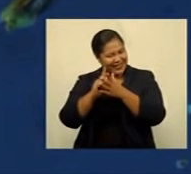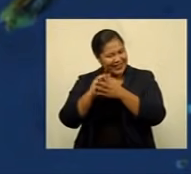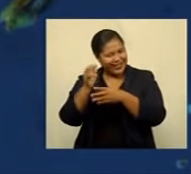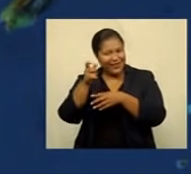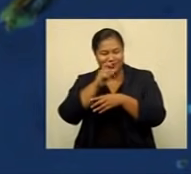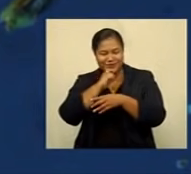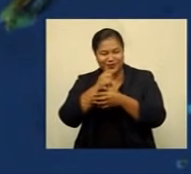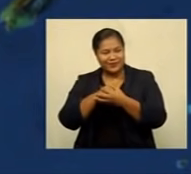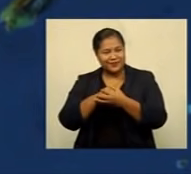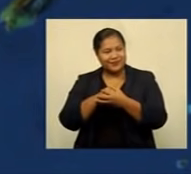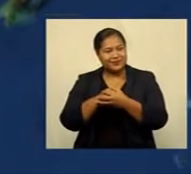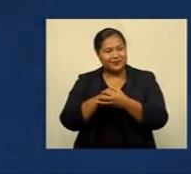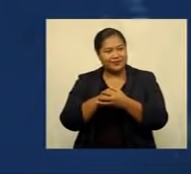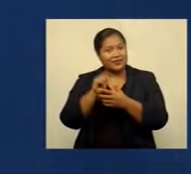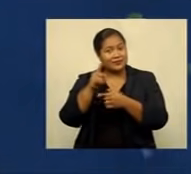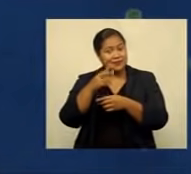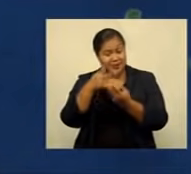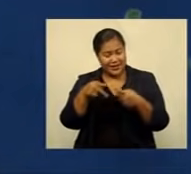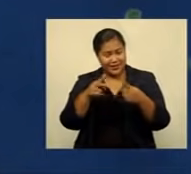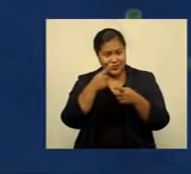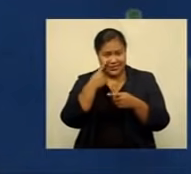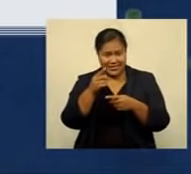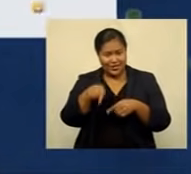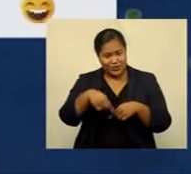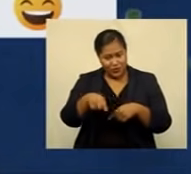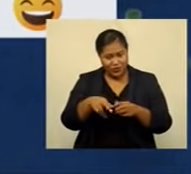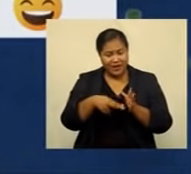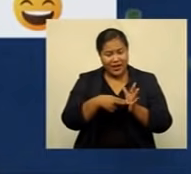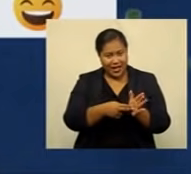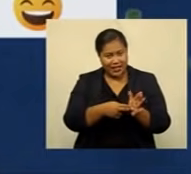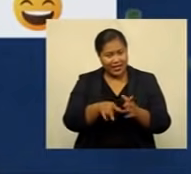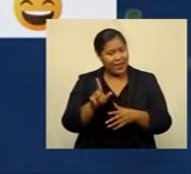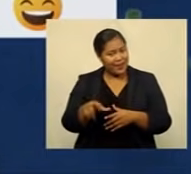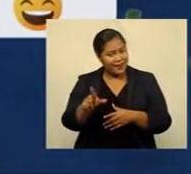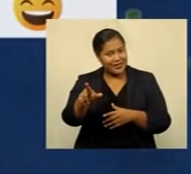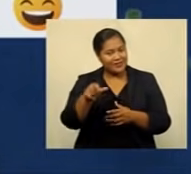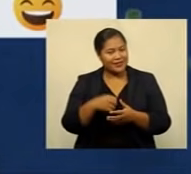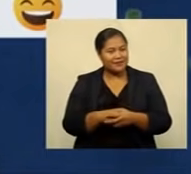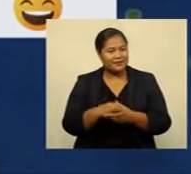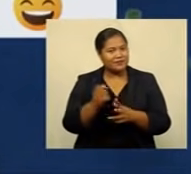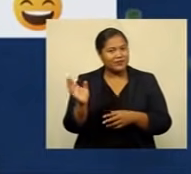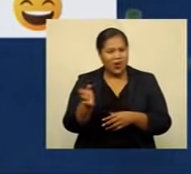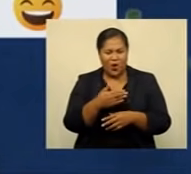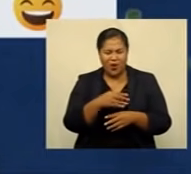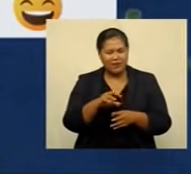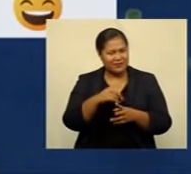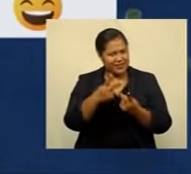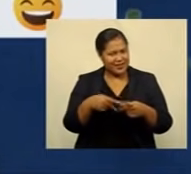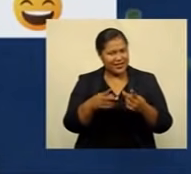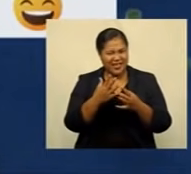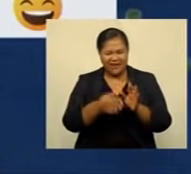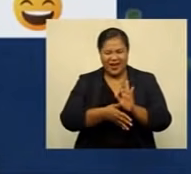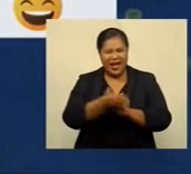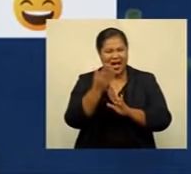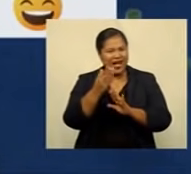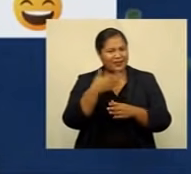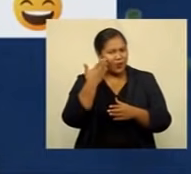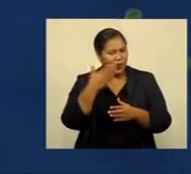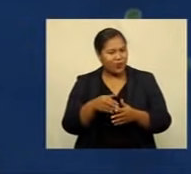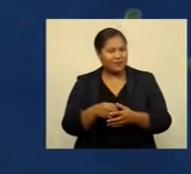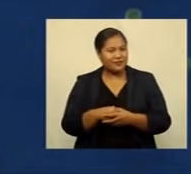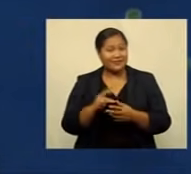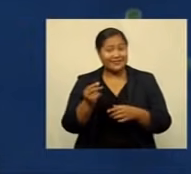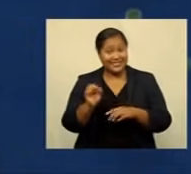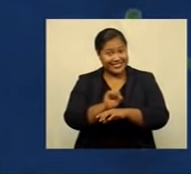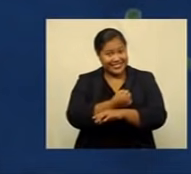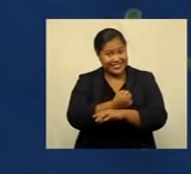afternoon. Places we'll be checking out are Suva, Nandi and Lambasa. All centres had high humidity. At sea,